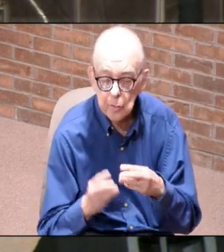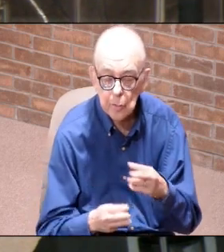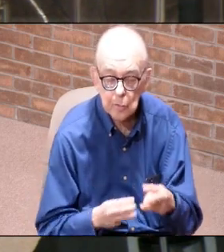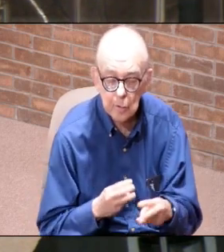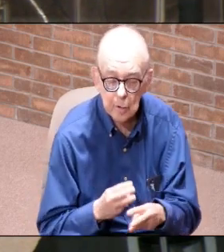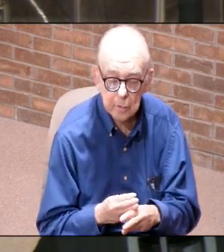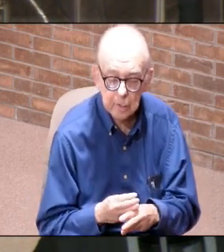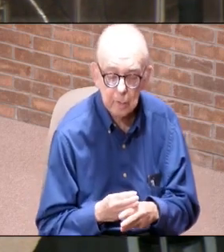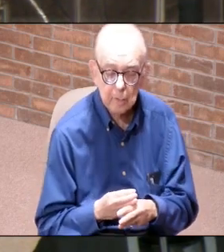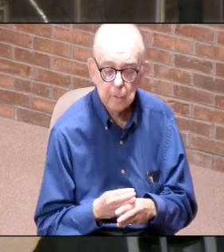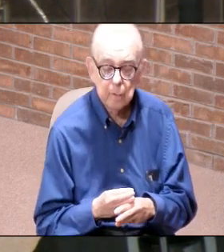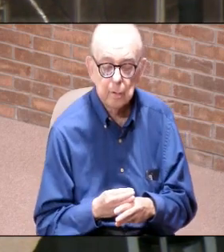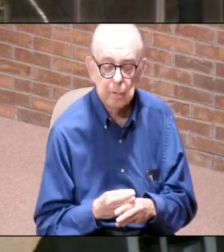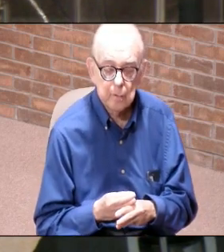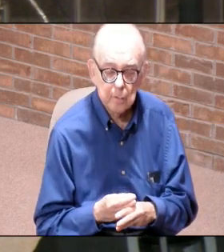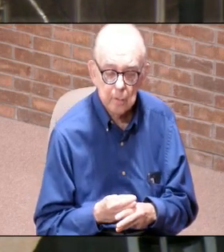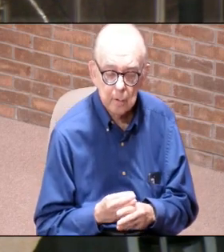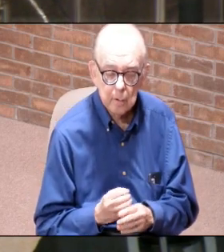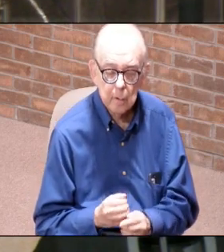world.